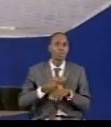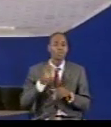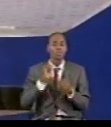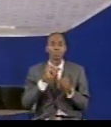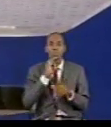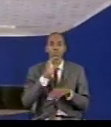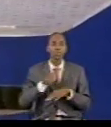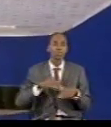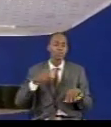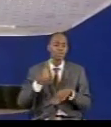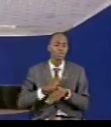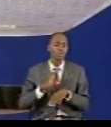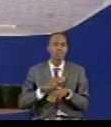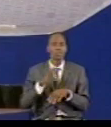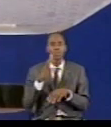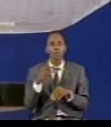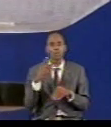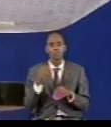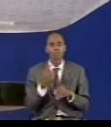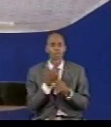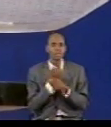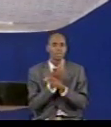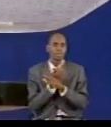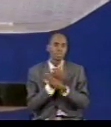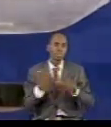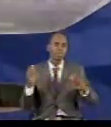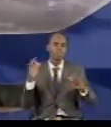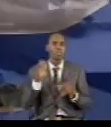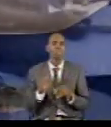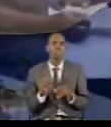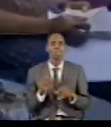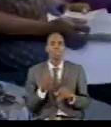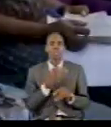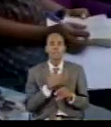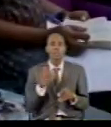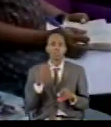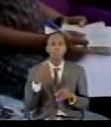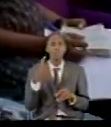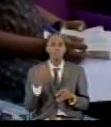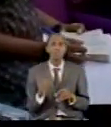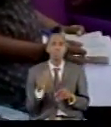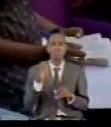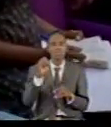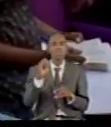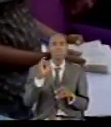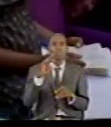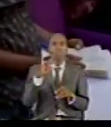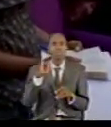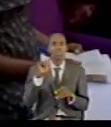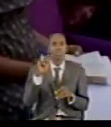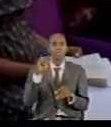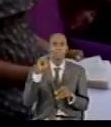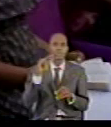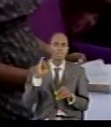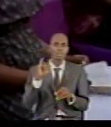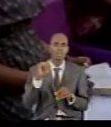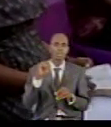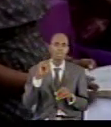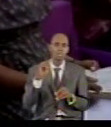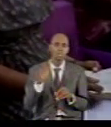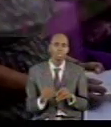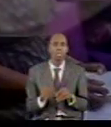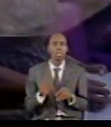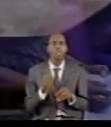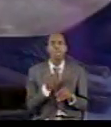of the Libertines, and the Cyrenians, and the Alexandrians, and of them